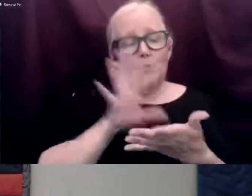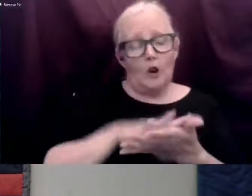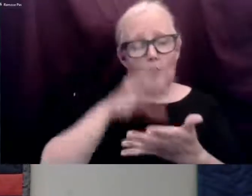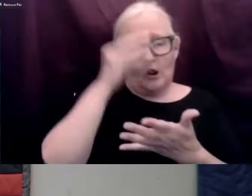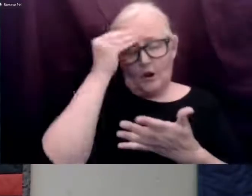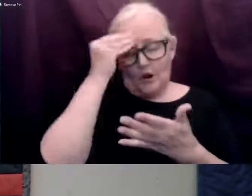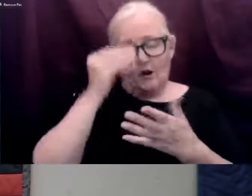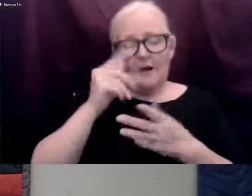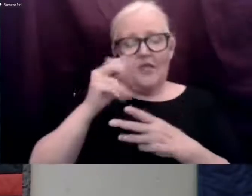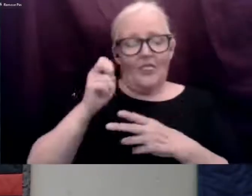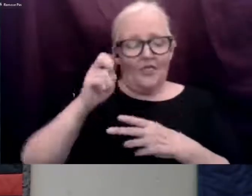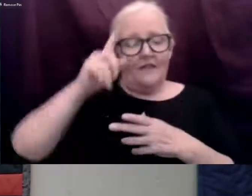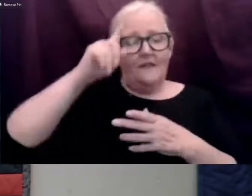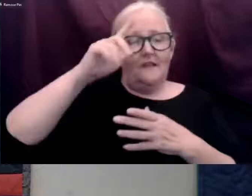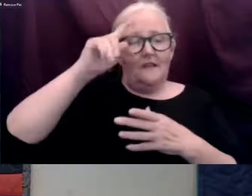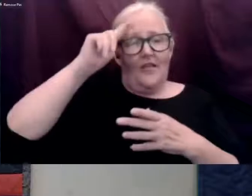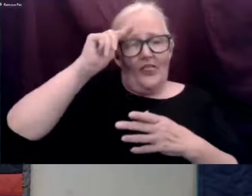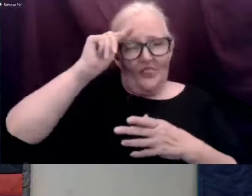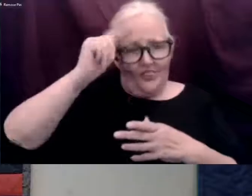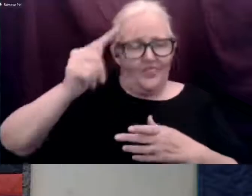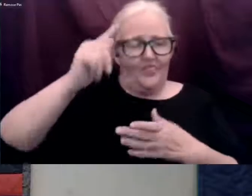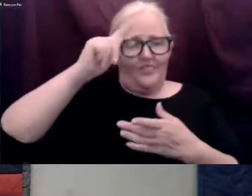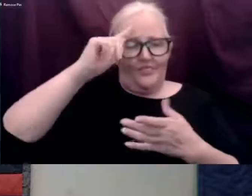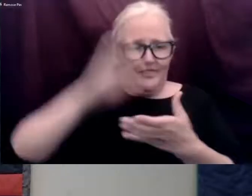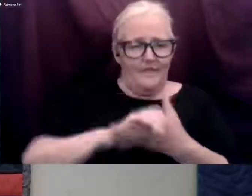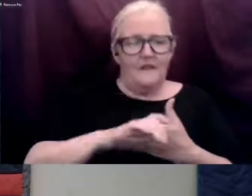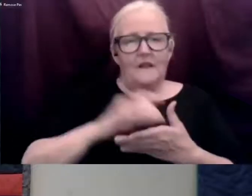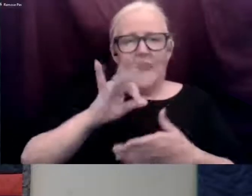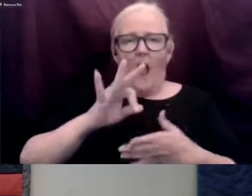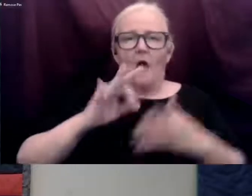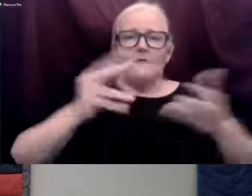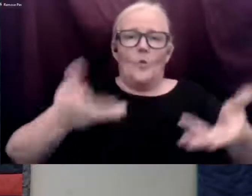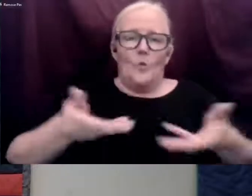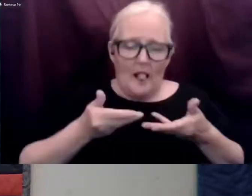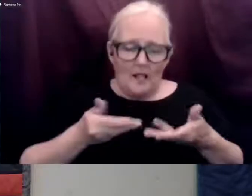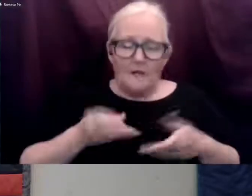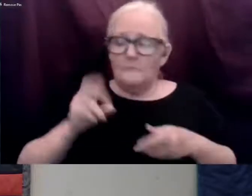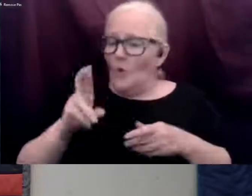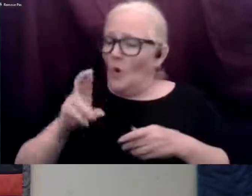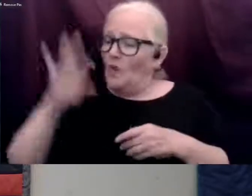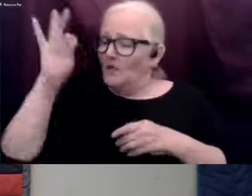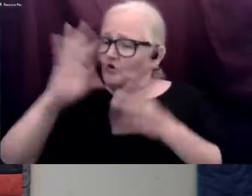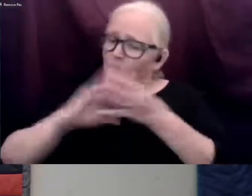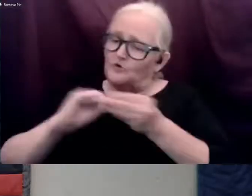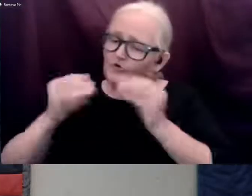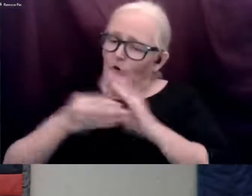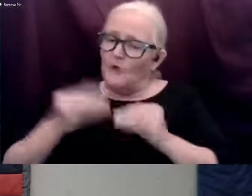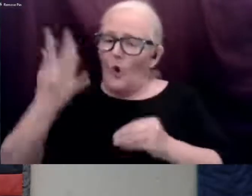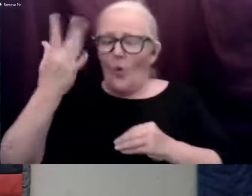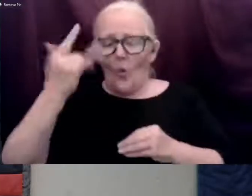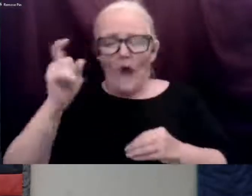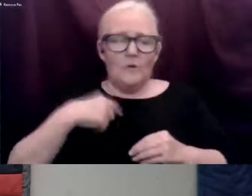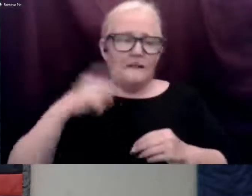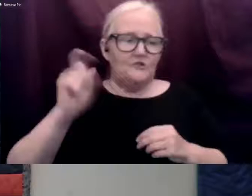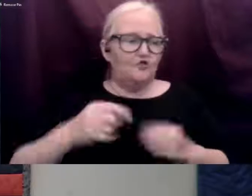or learning stories in a sermon about why we should be welcoming is no substitute